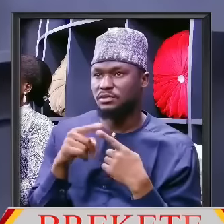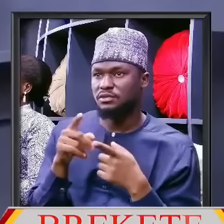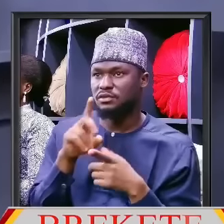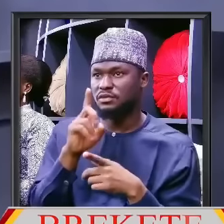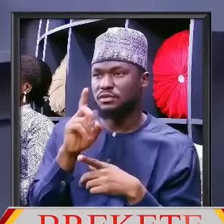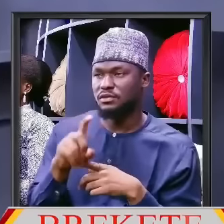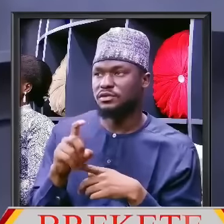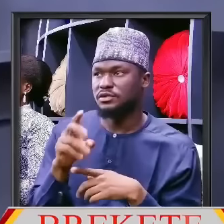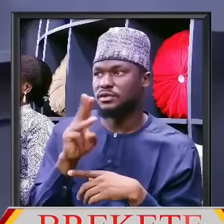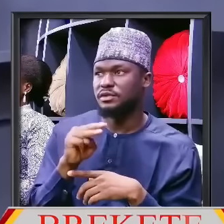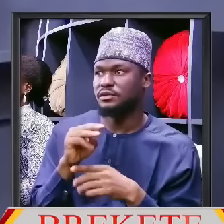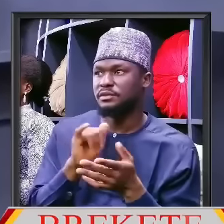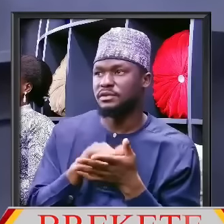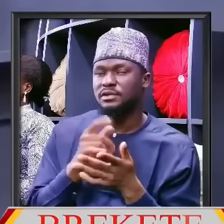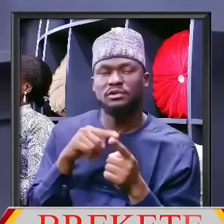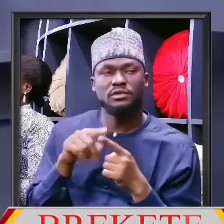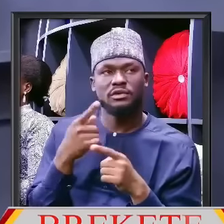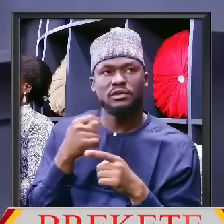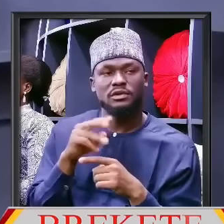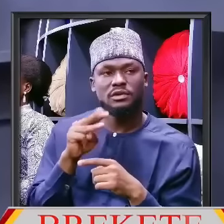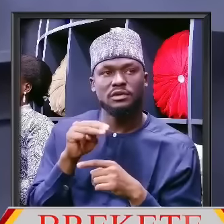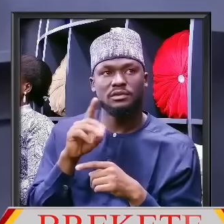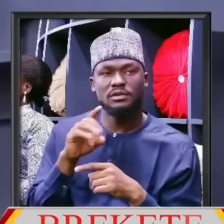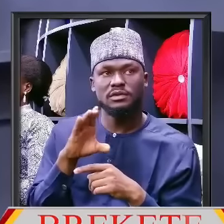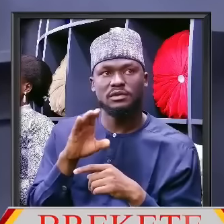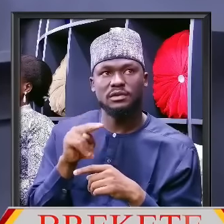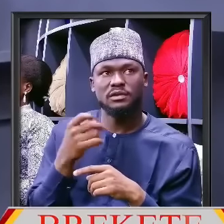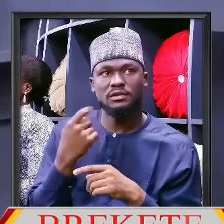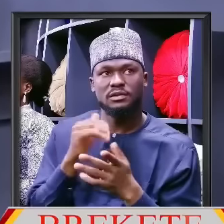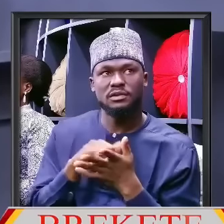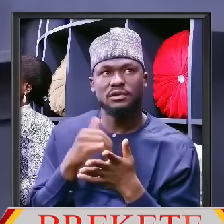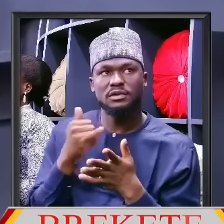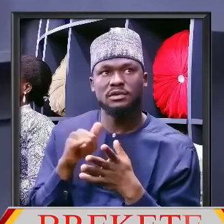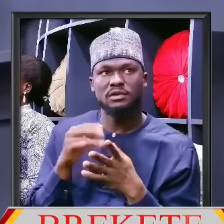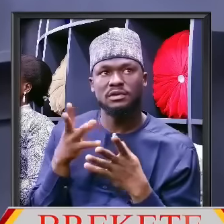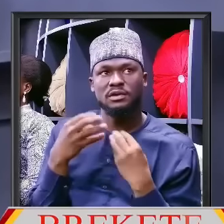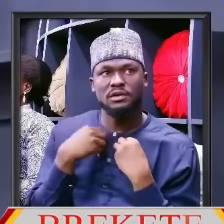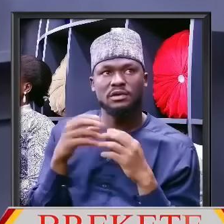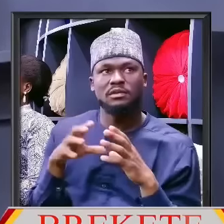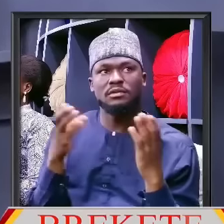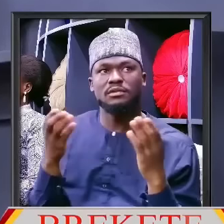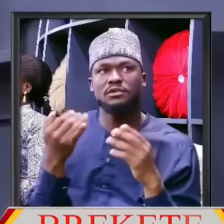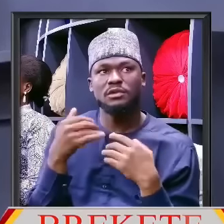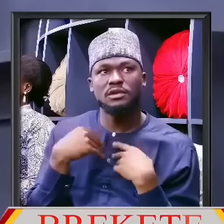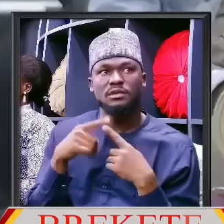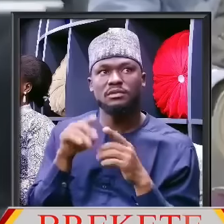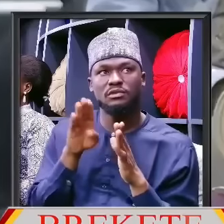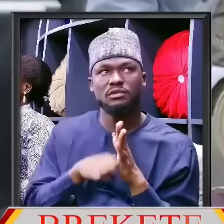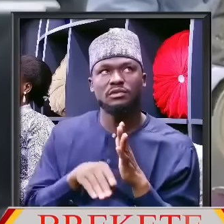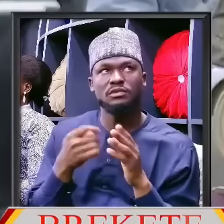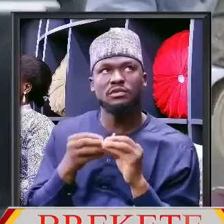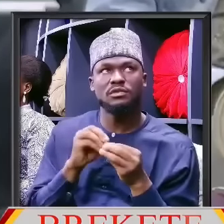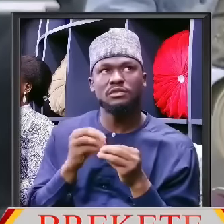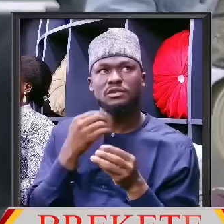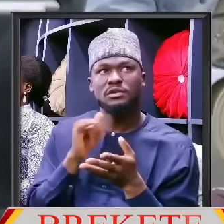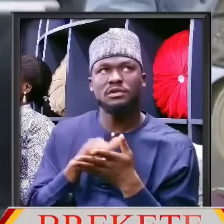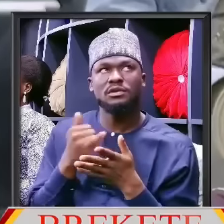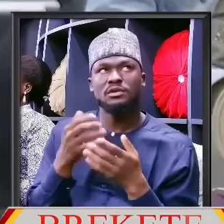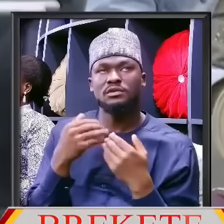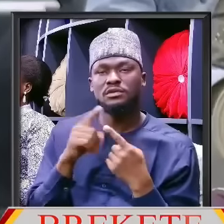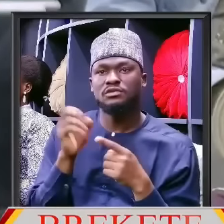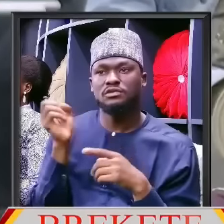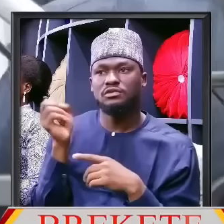when the MDCN discovered that they over admitted, they had them to reduce the number. Mm. So they wanted to throw